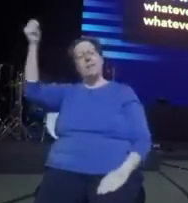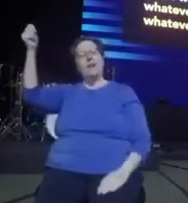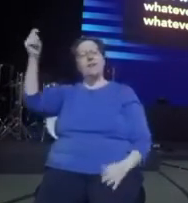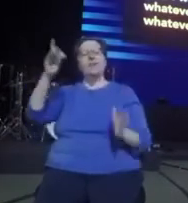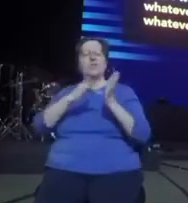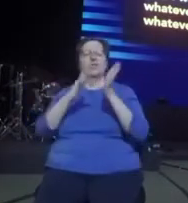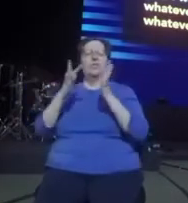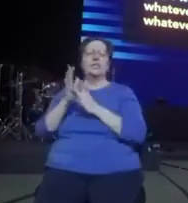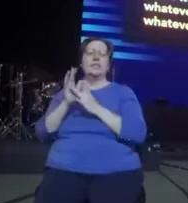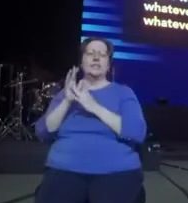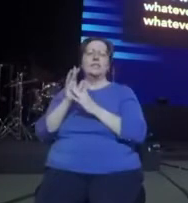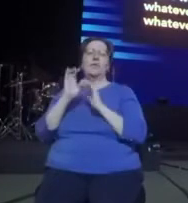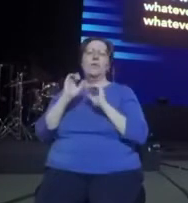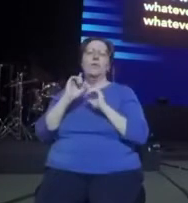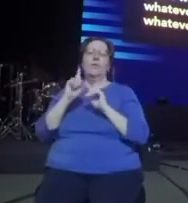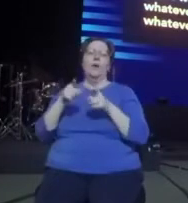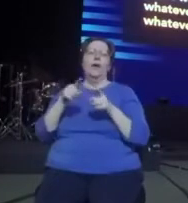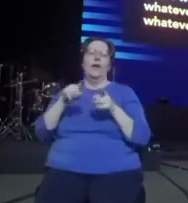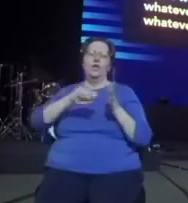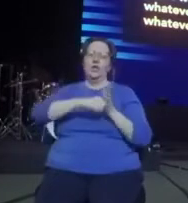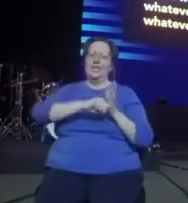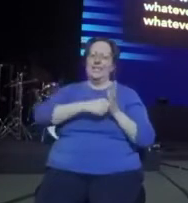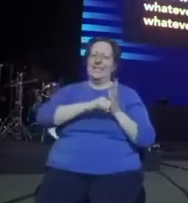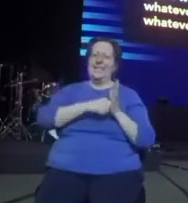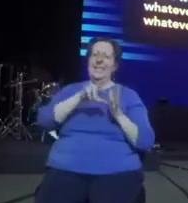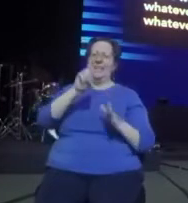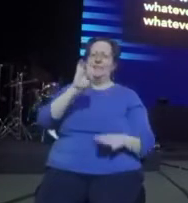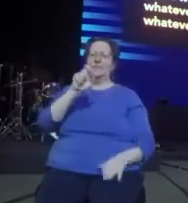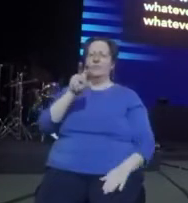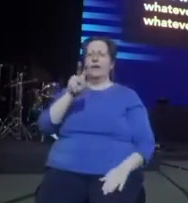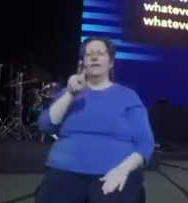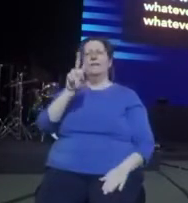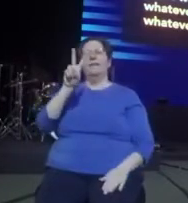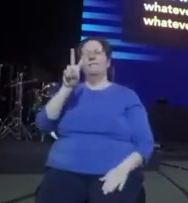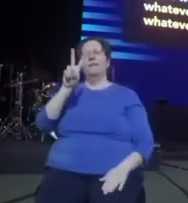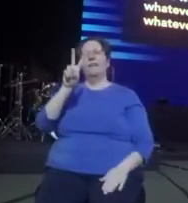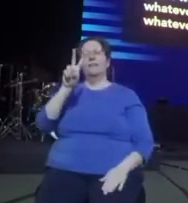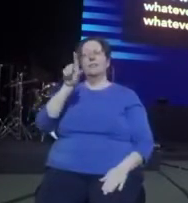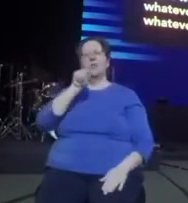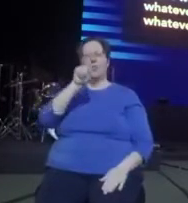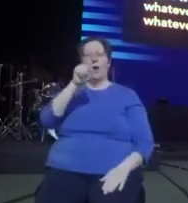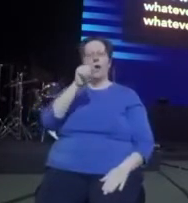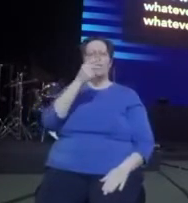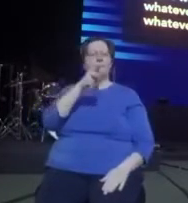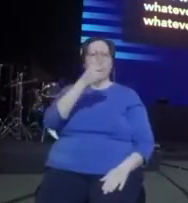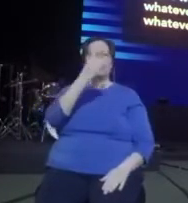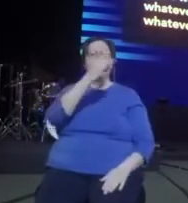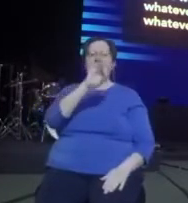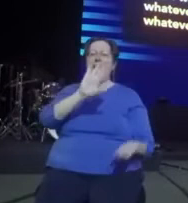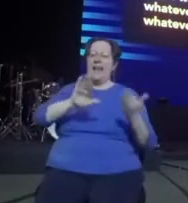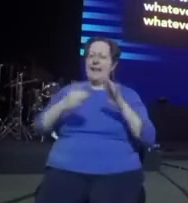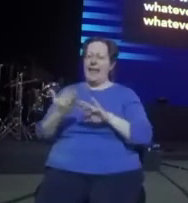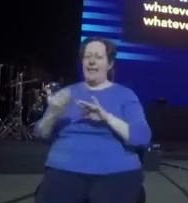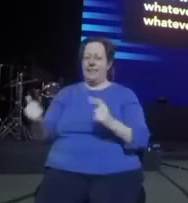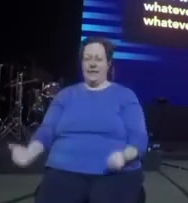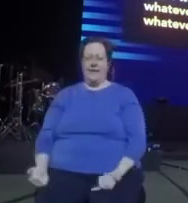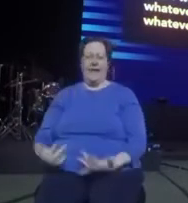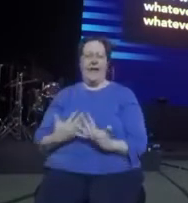went and he took the keys, Revelations 1:18, of death and